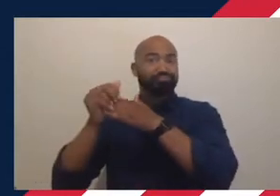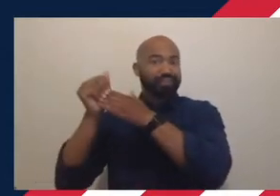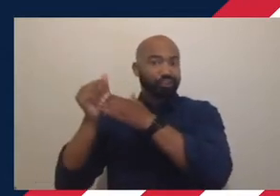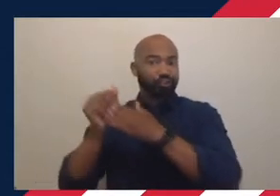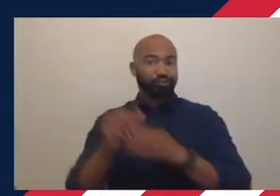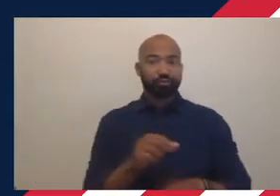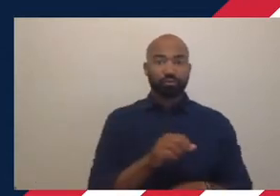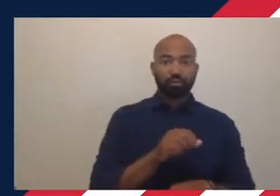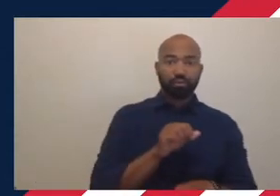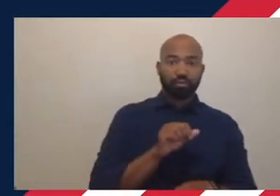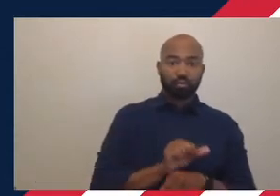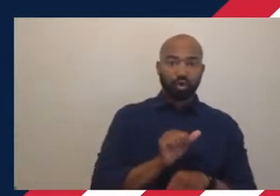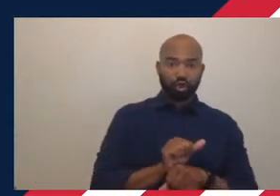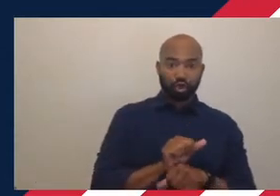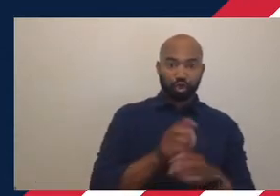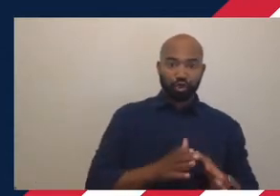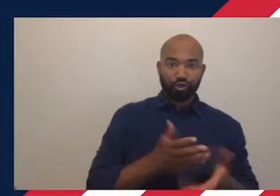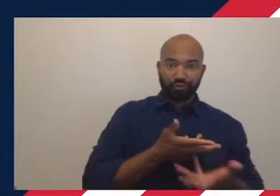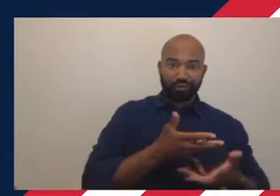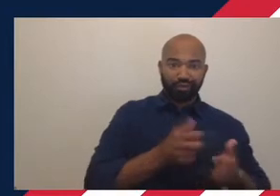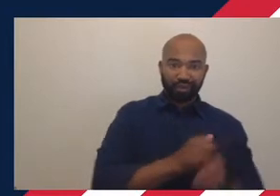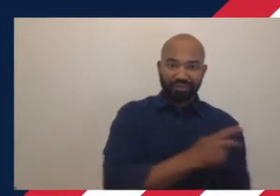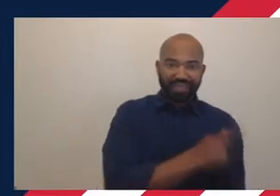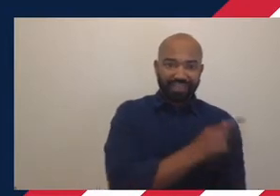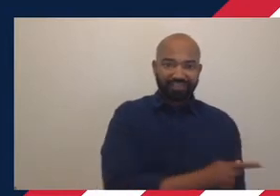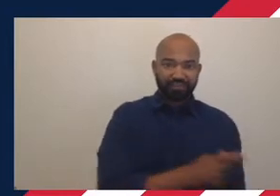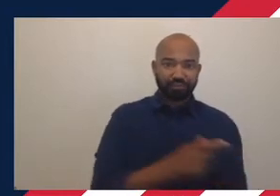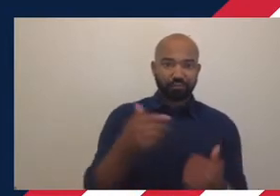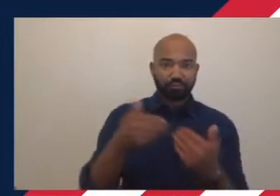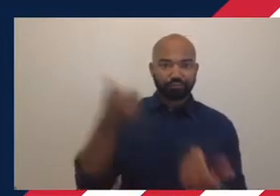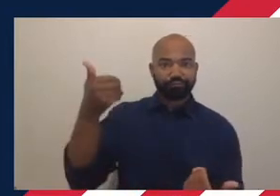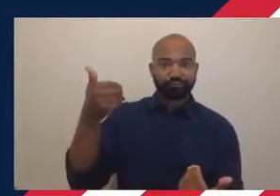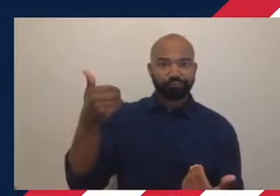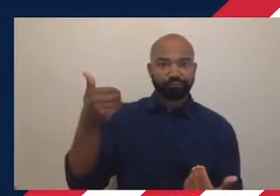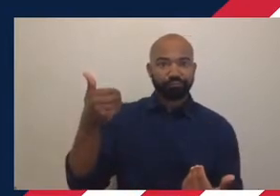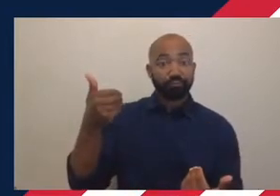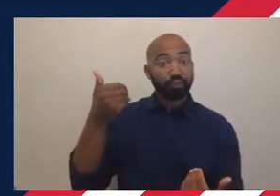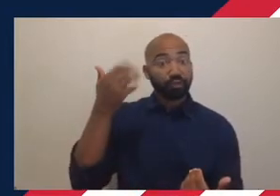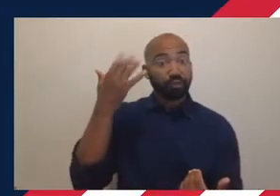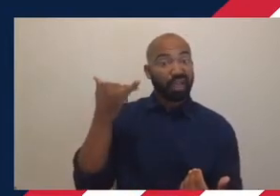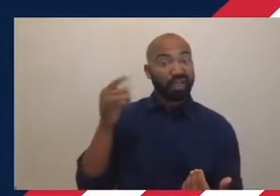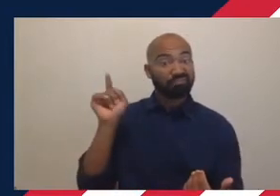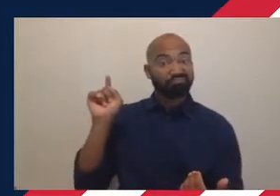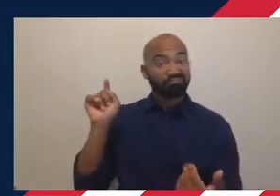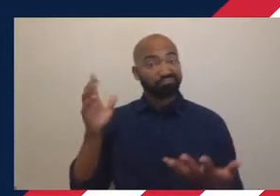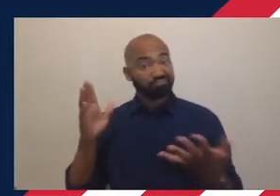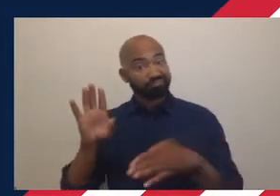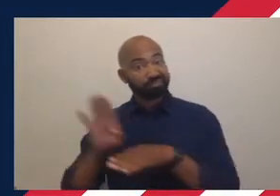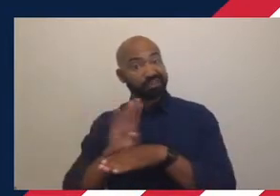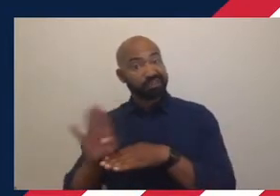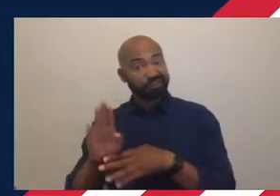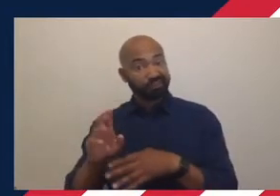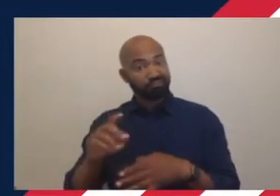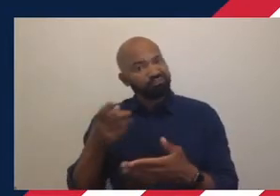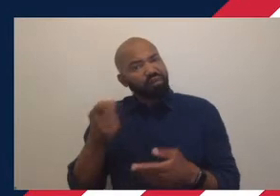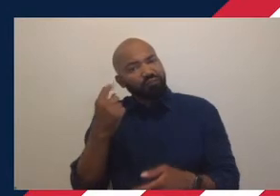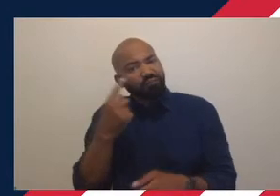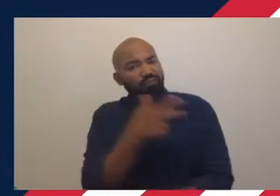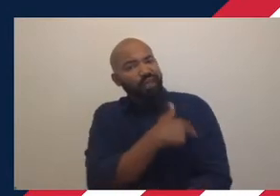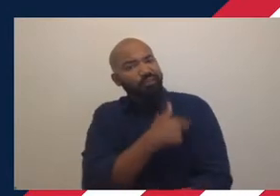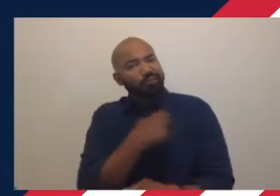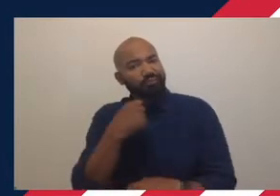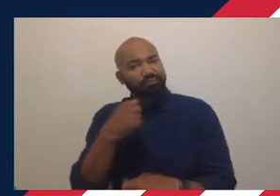floor staff, because a hospital is a business. They need to make money, and unfortunately, a lot of the staff